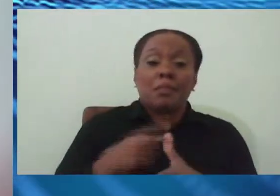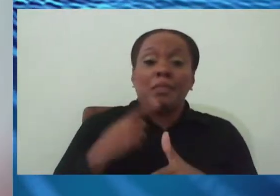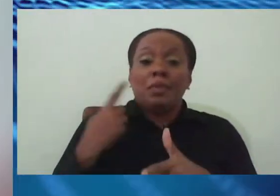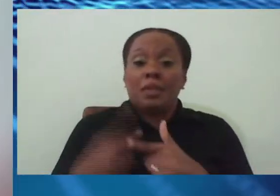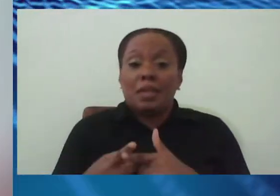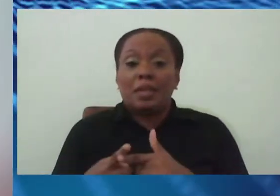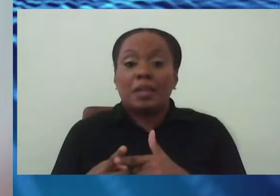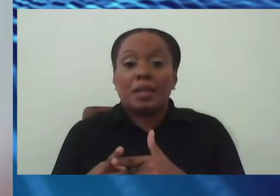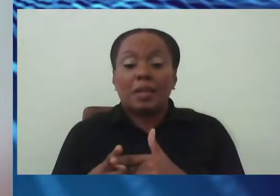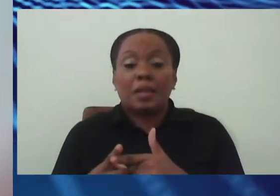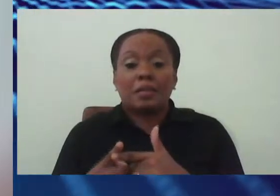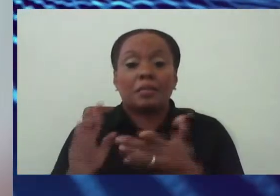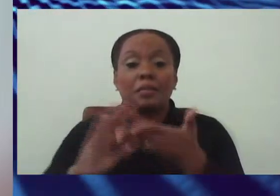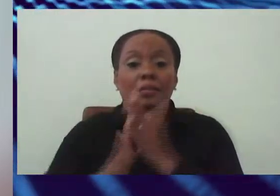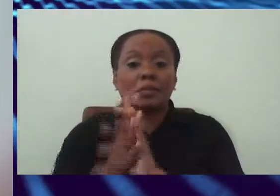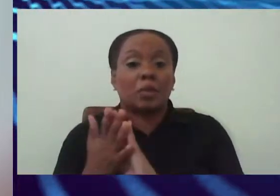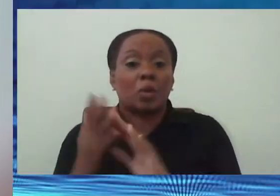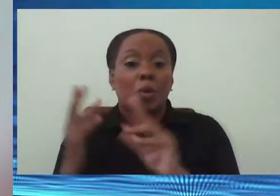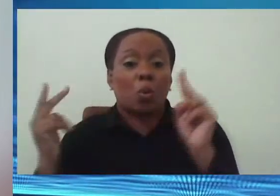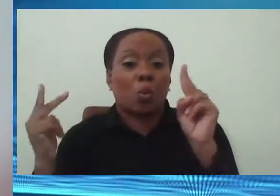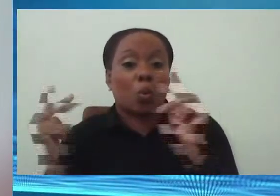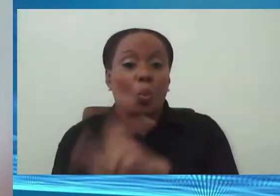and we